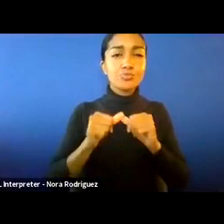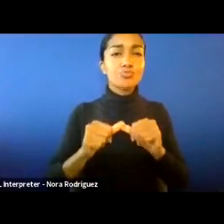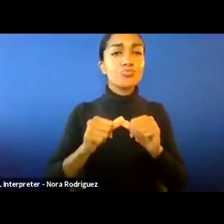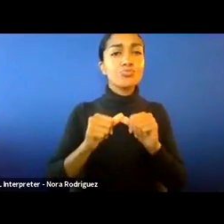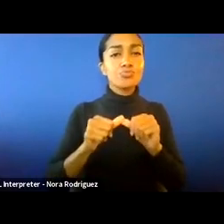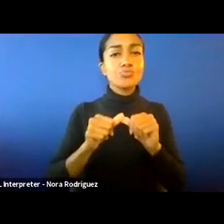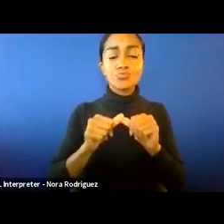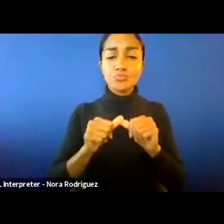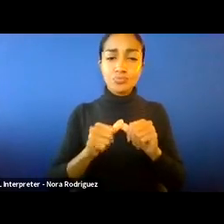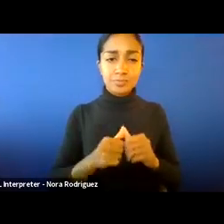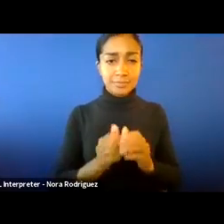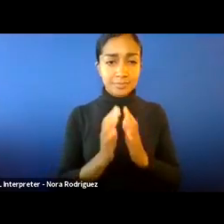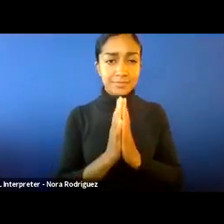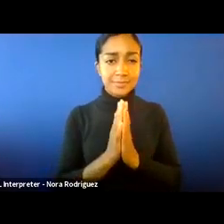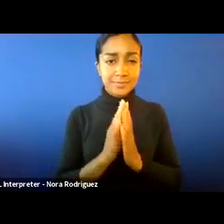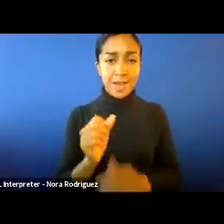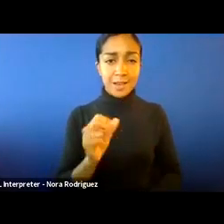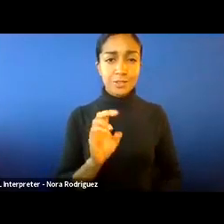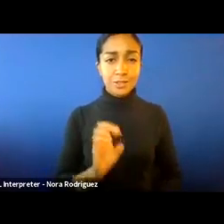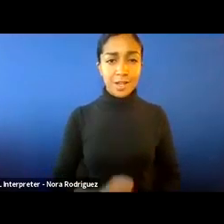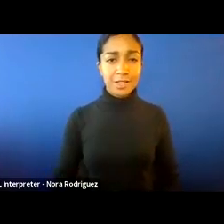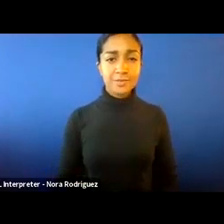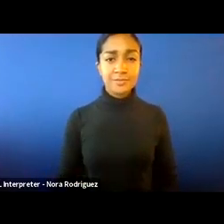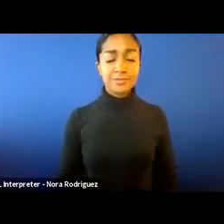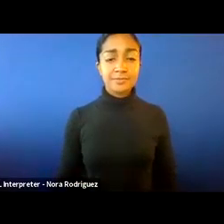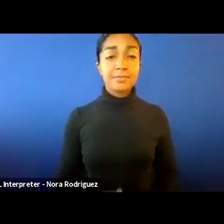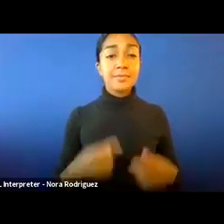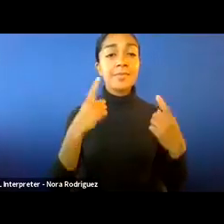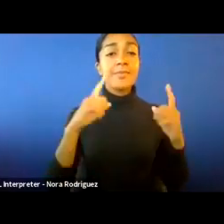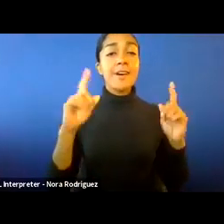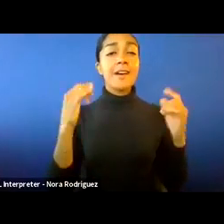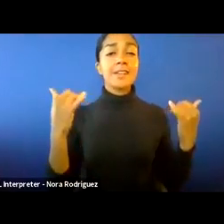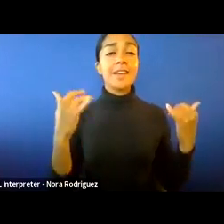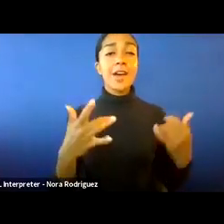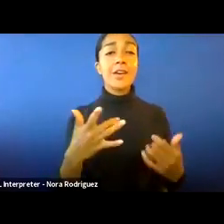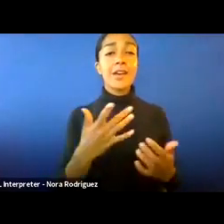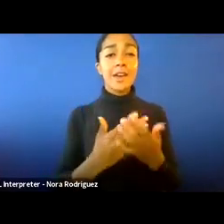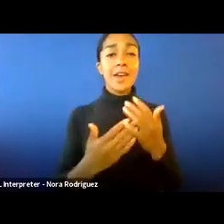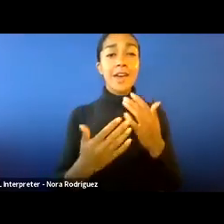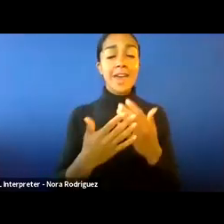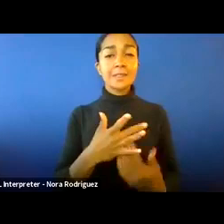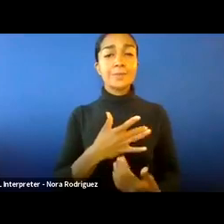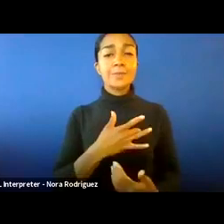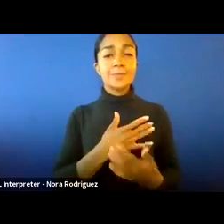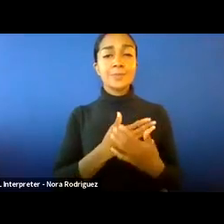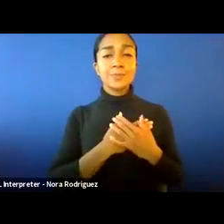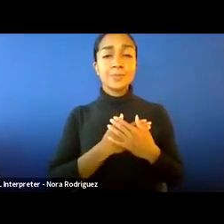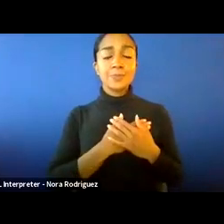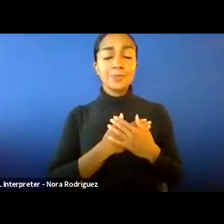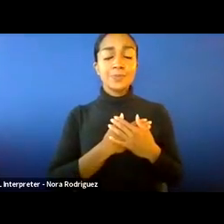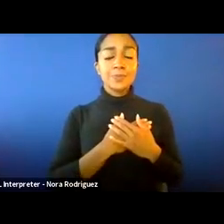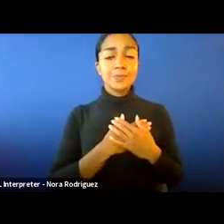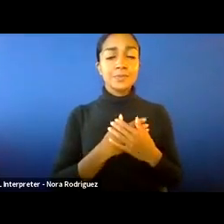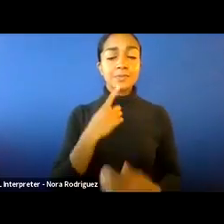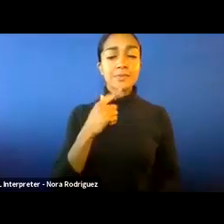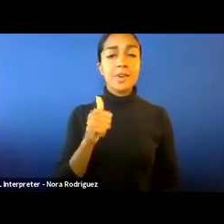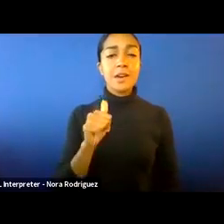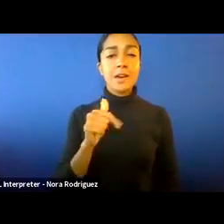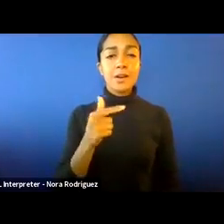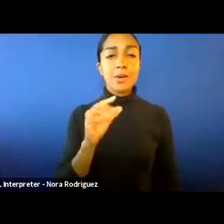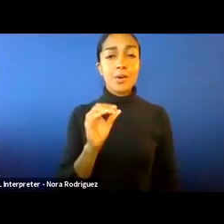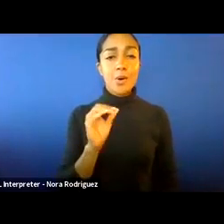And finally, we bring our hands to our hearts and we say Ago to our